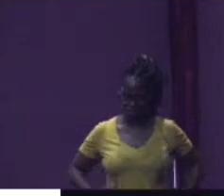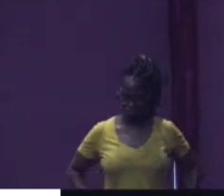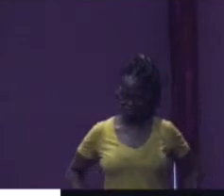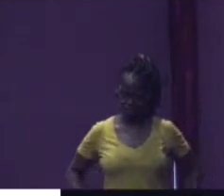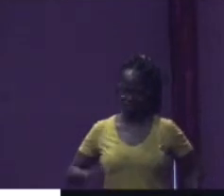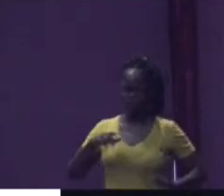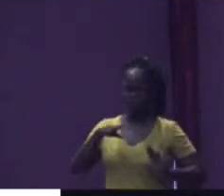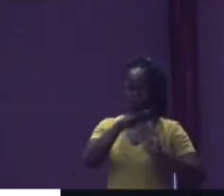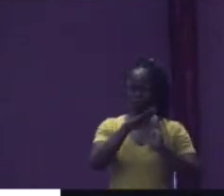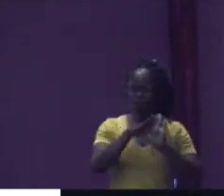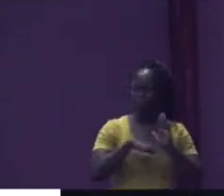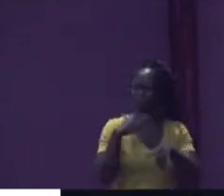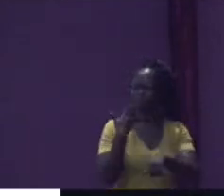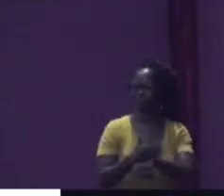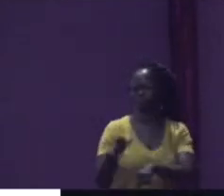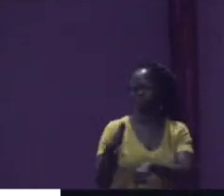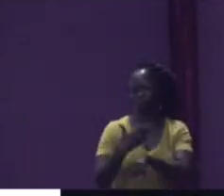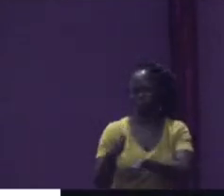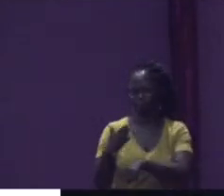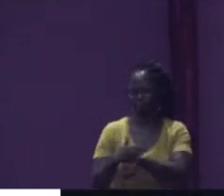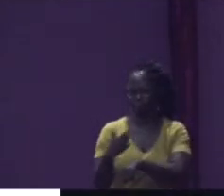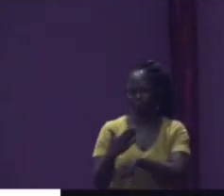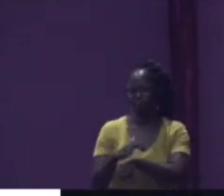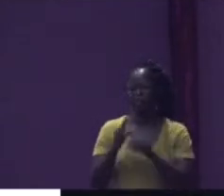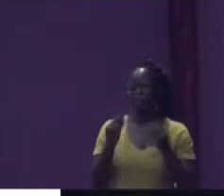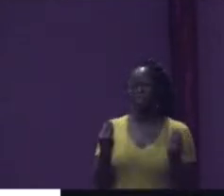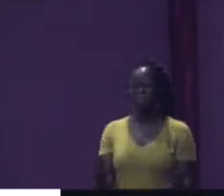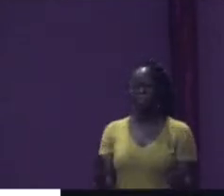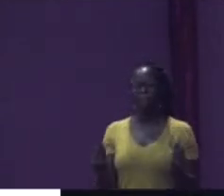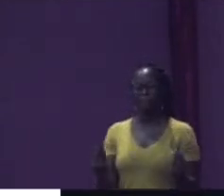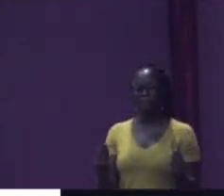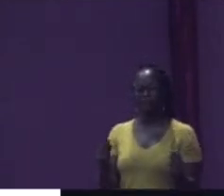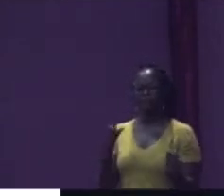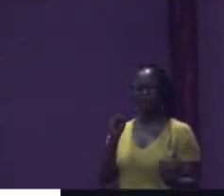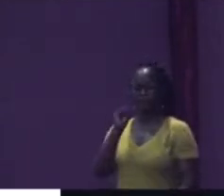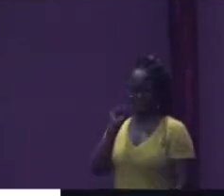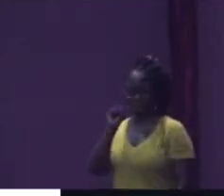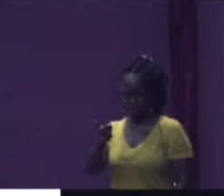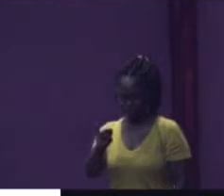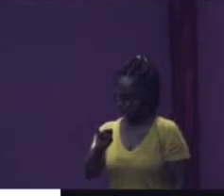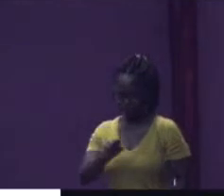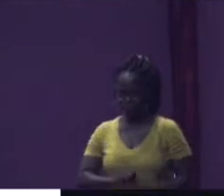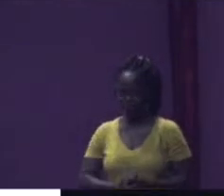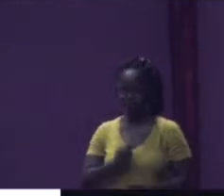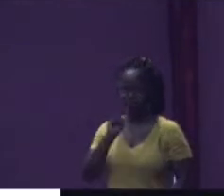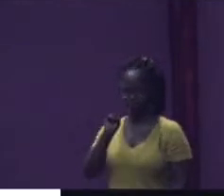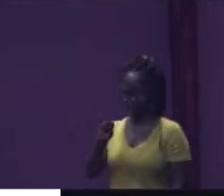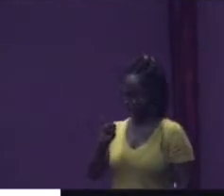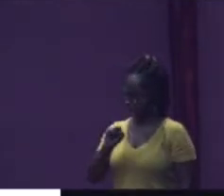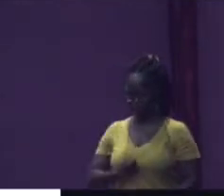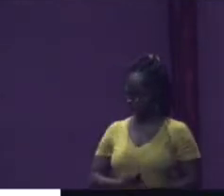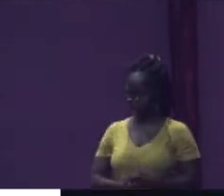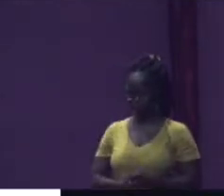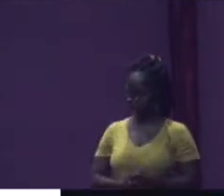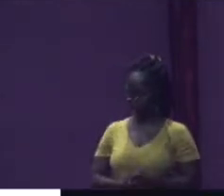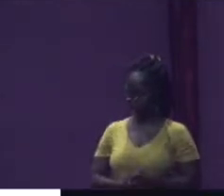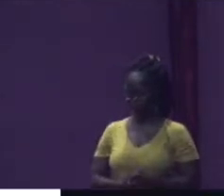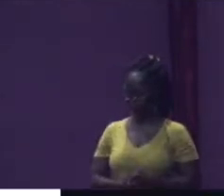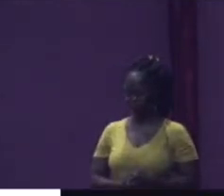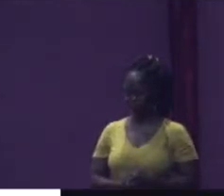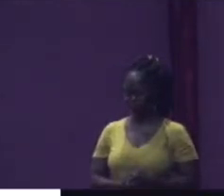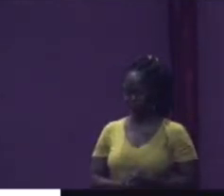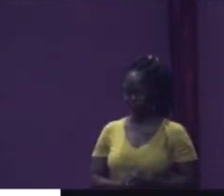So that, for instance, Syriaca was told she had to deliver the babies lying